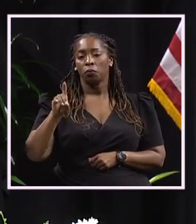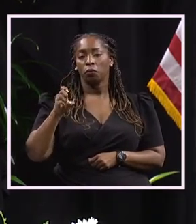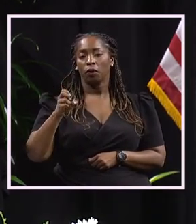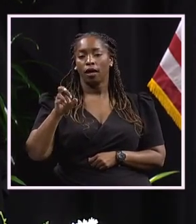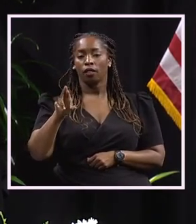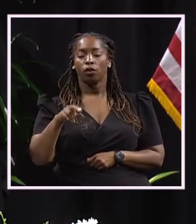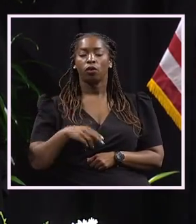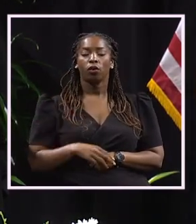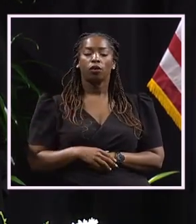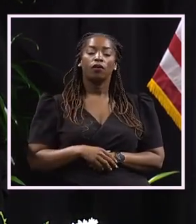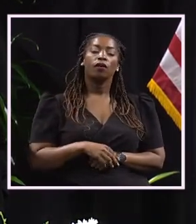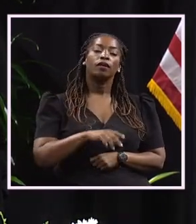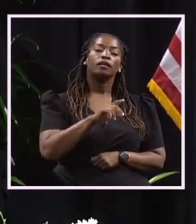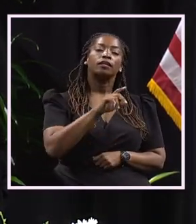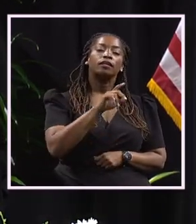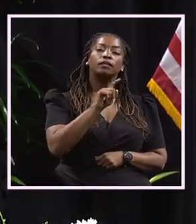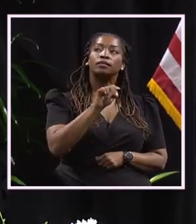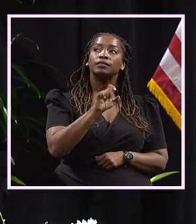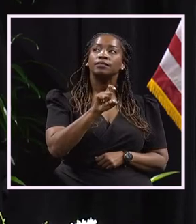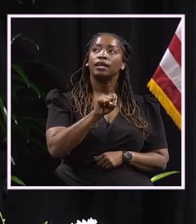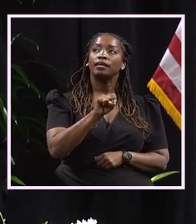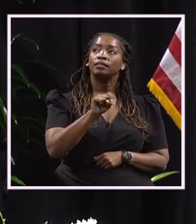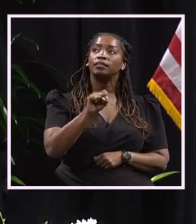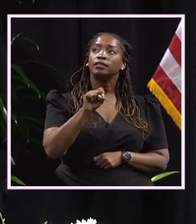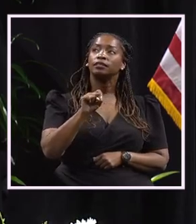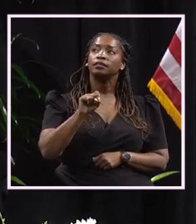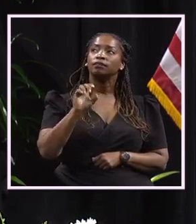Texas Carolina McCracken.